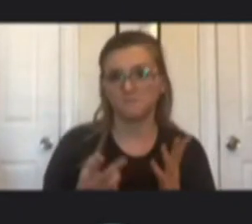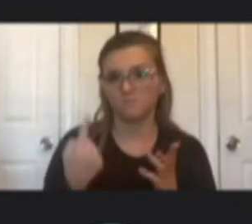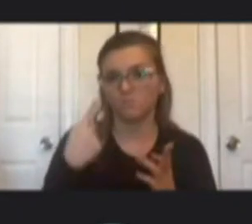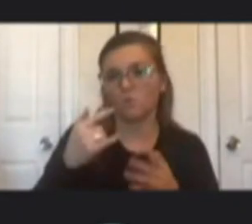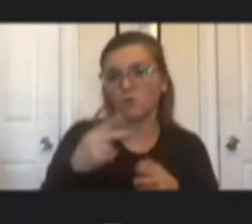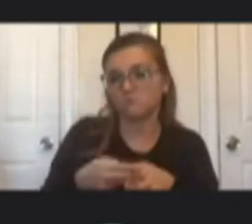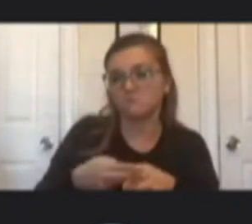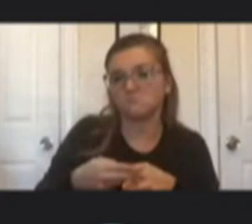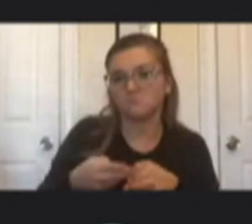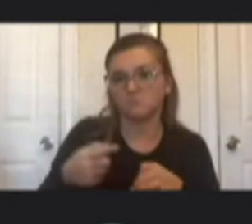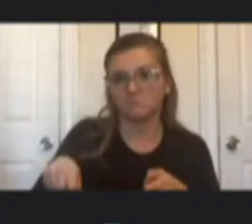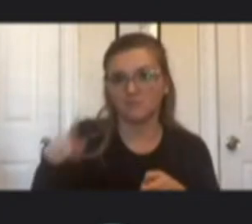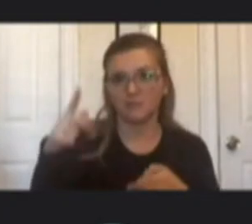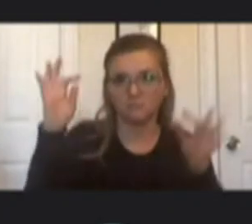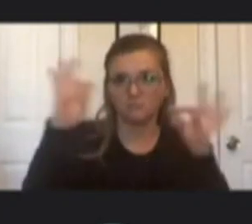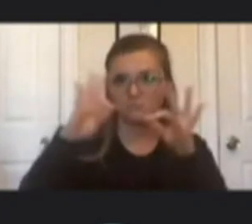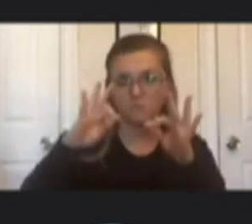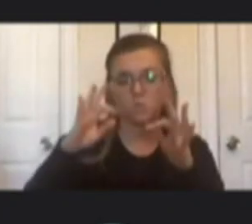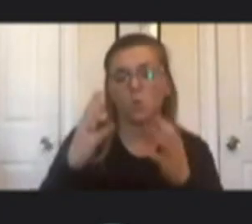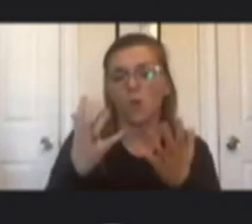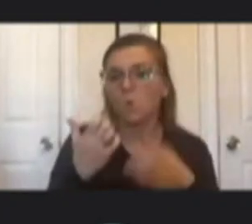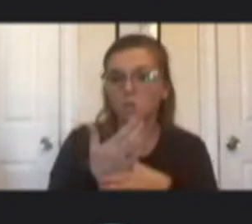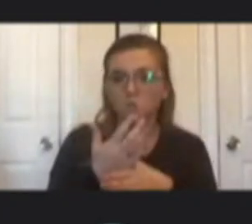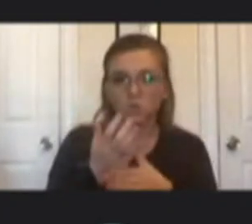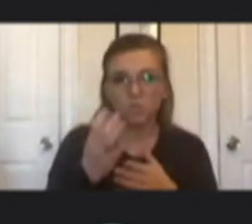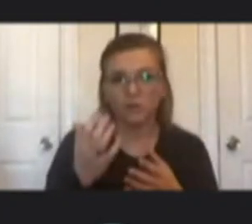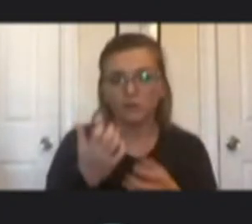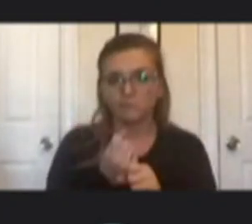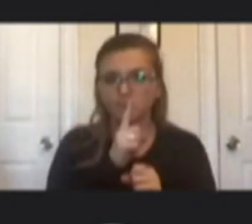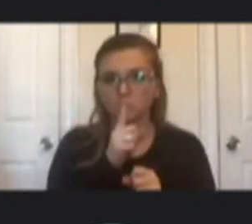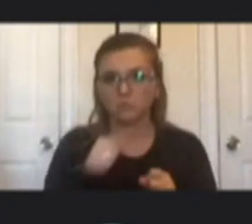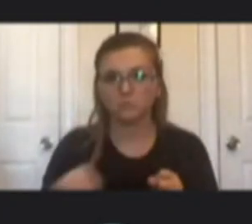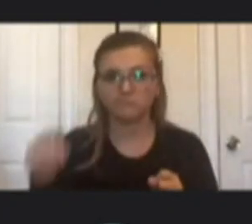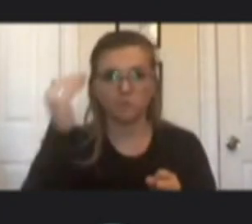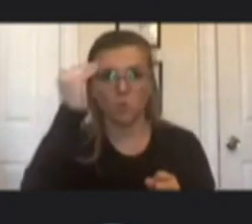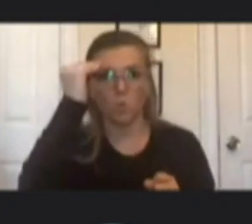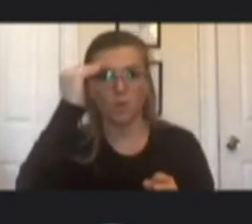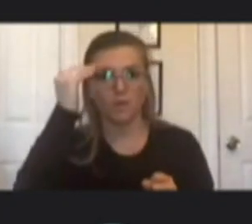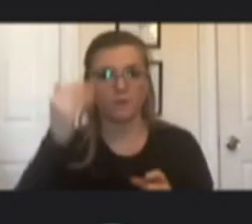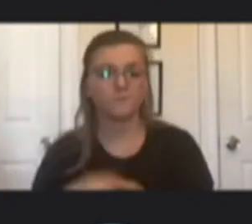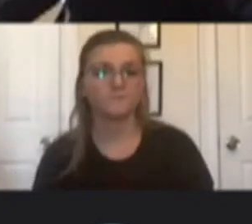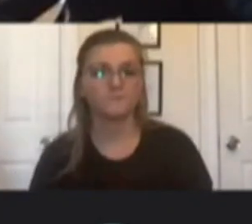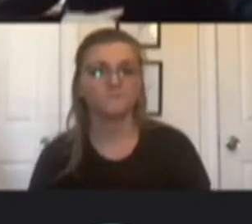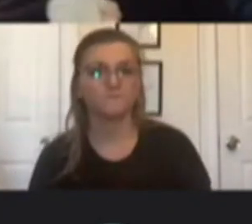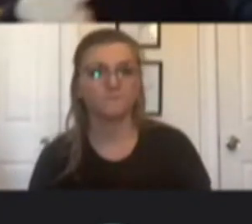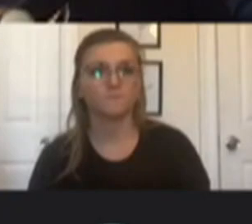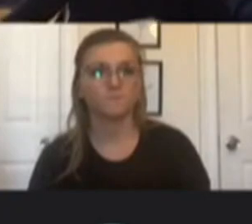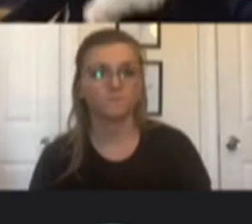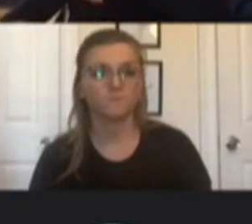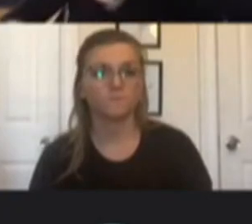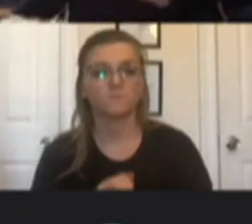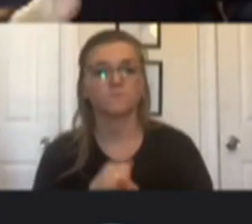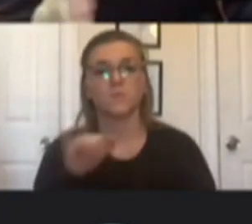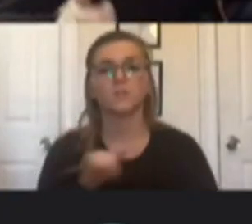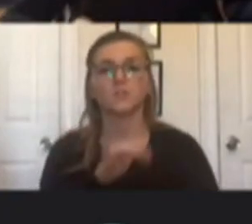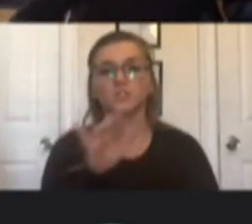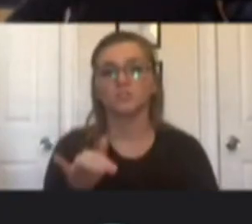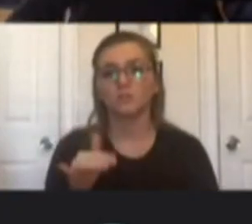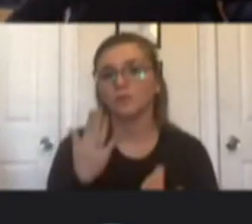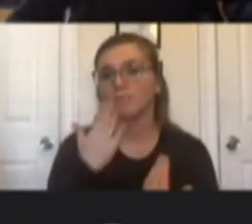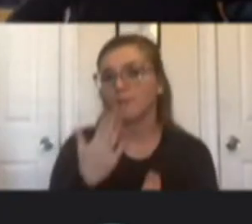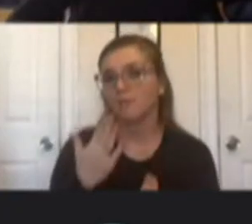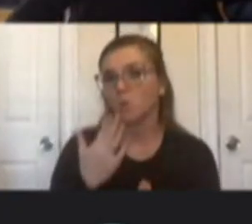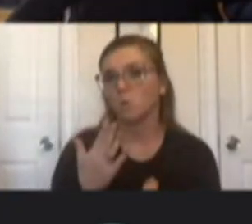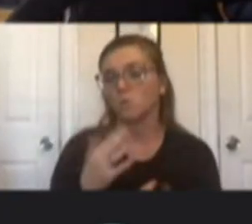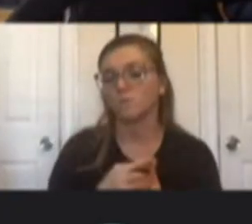policy. So I just wanted to share that, but that it is actually working. Yeah, thank you for that,